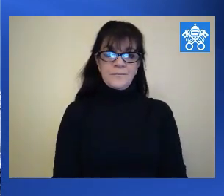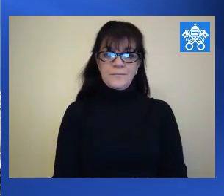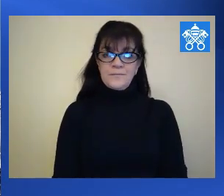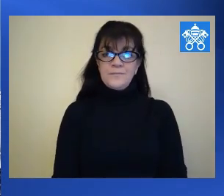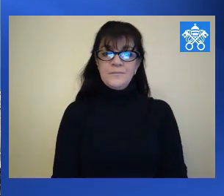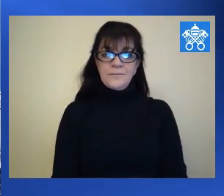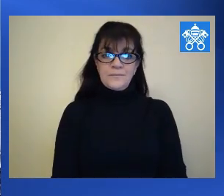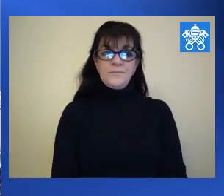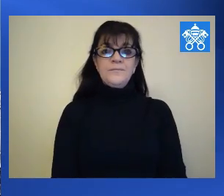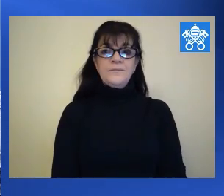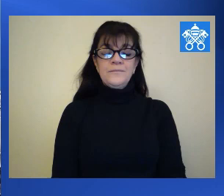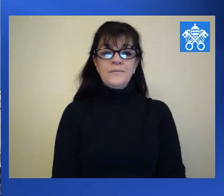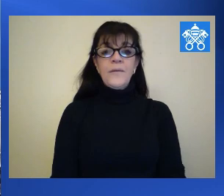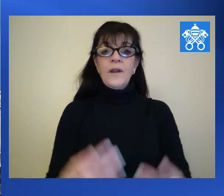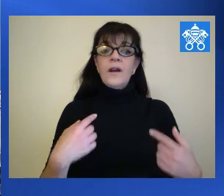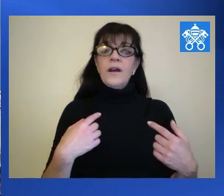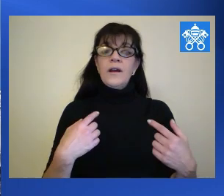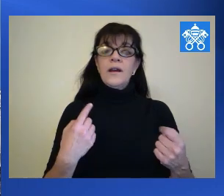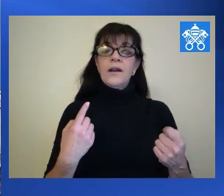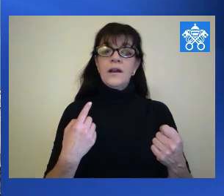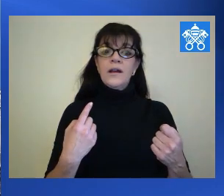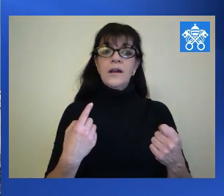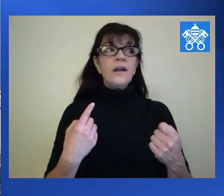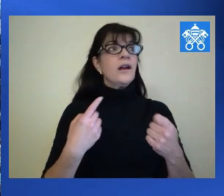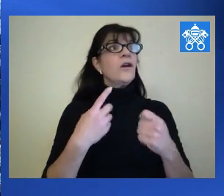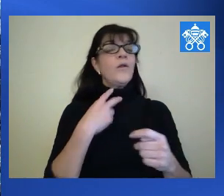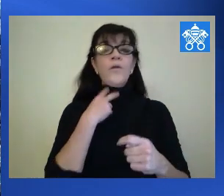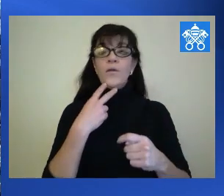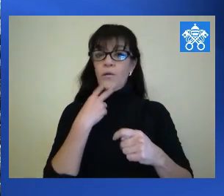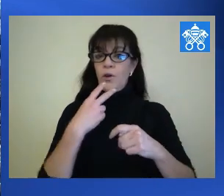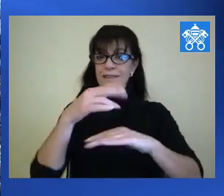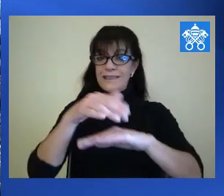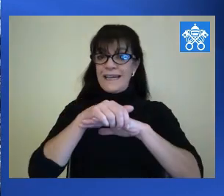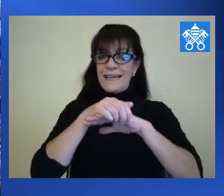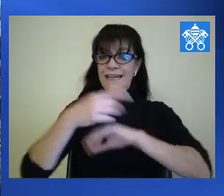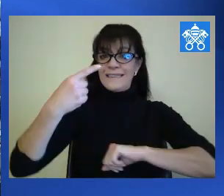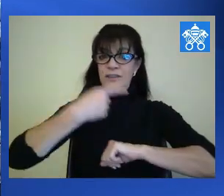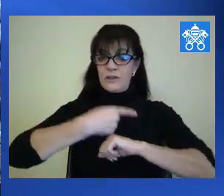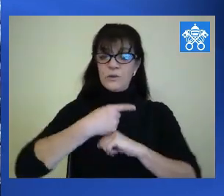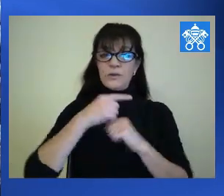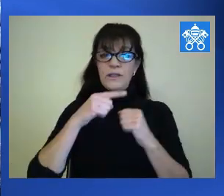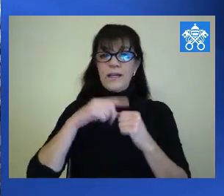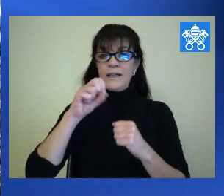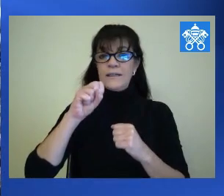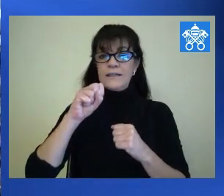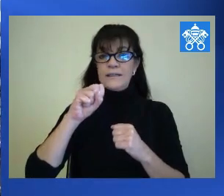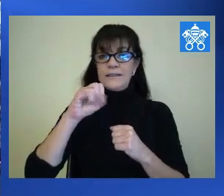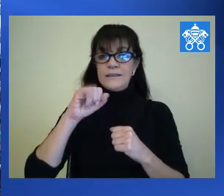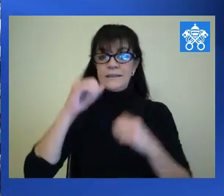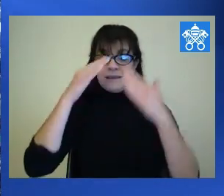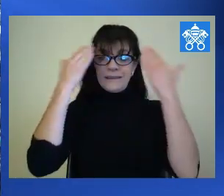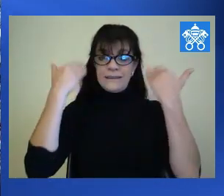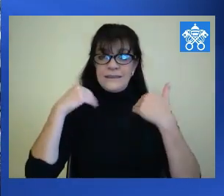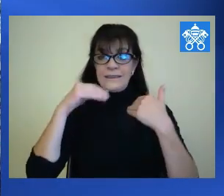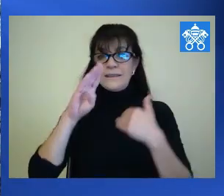platforms, welcome to you all. My name is Sister Bernadette, and it's a pleasure for me to provide the